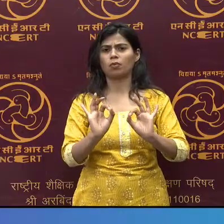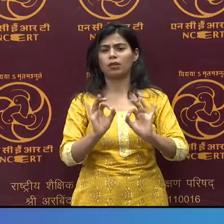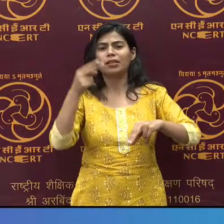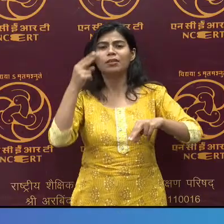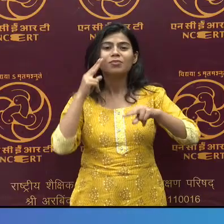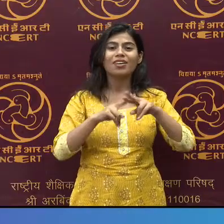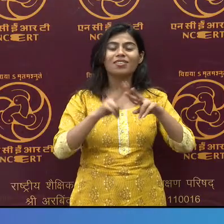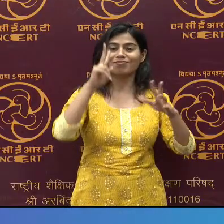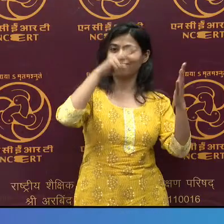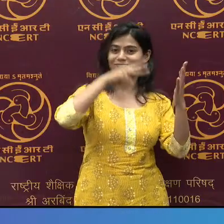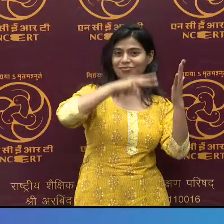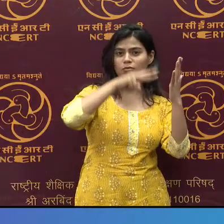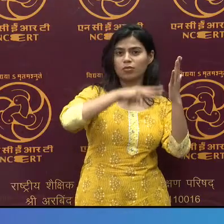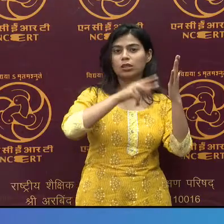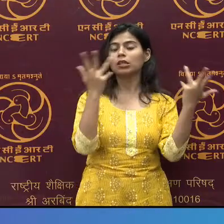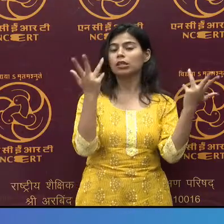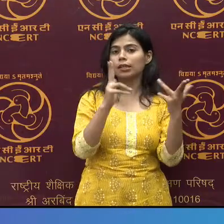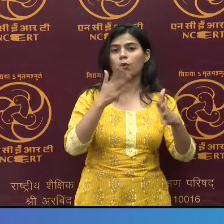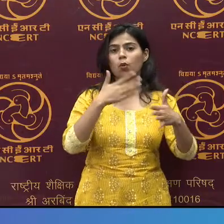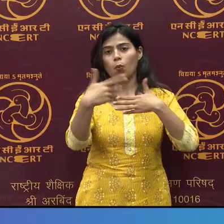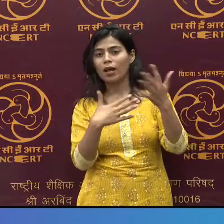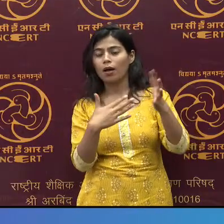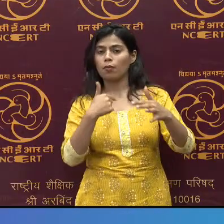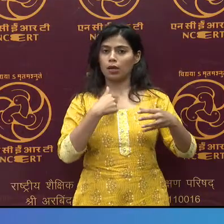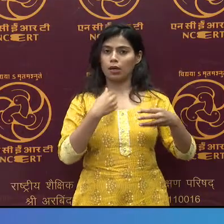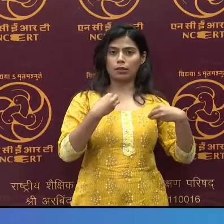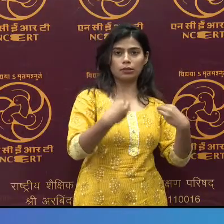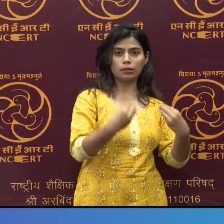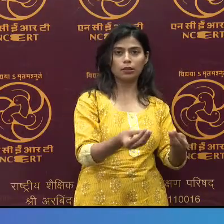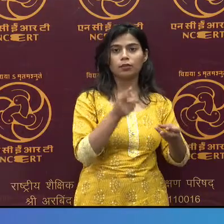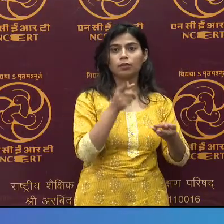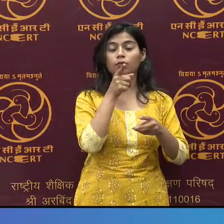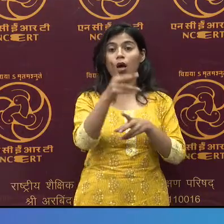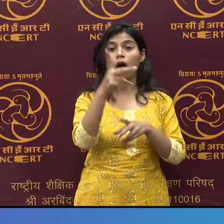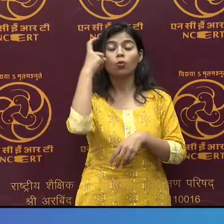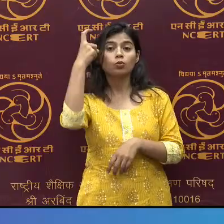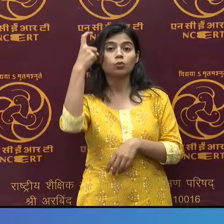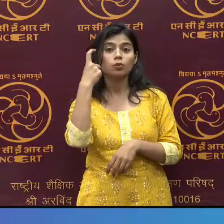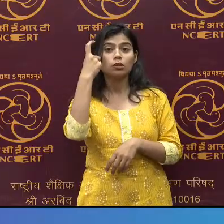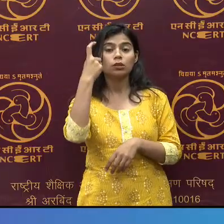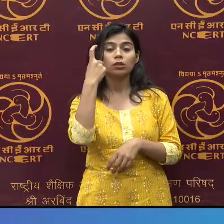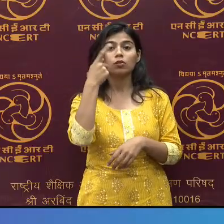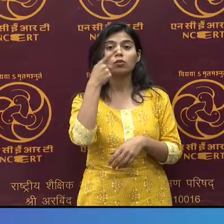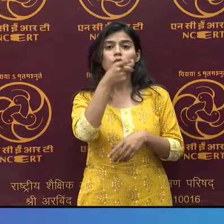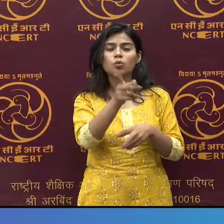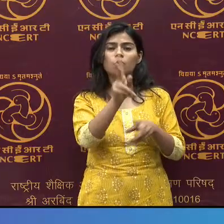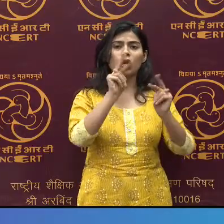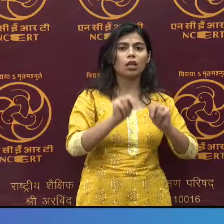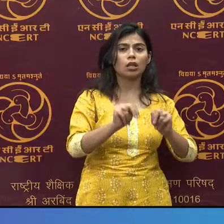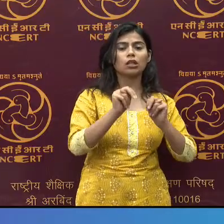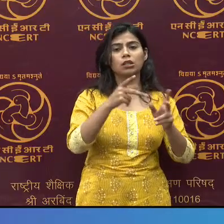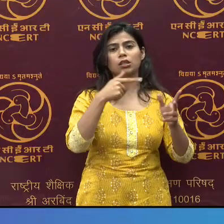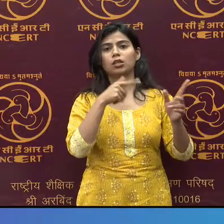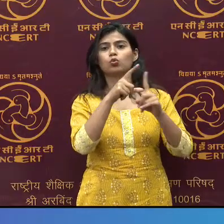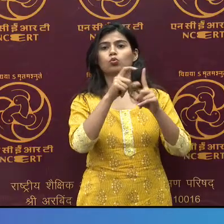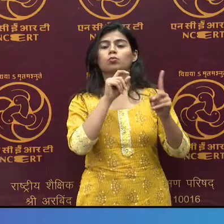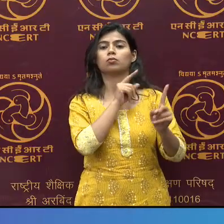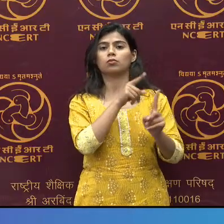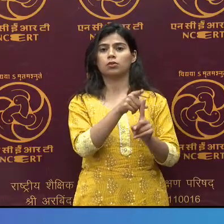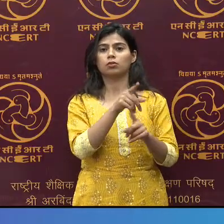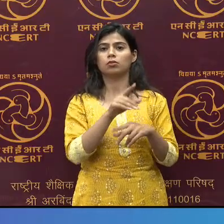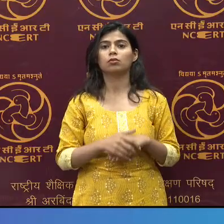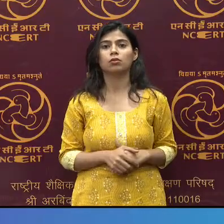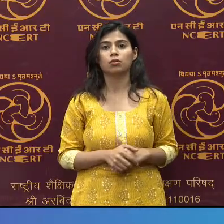decide, this is what I am providing you. Now you think and do what needs to be done. I can't